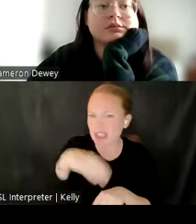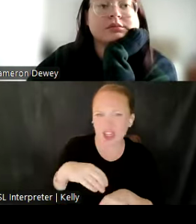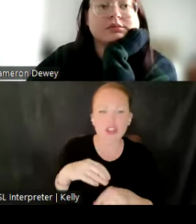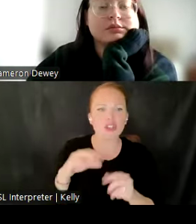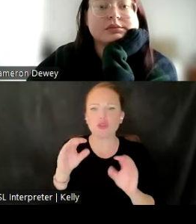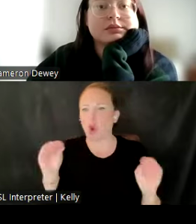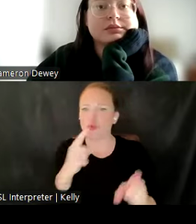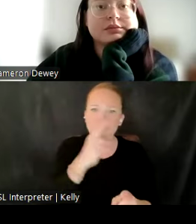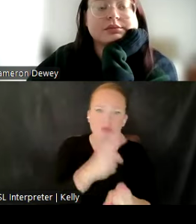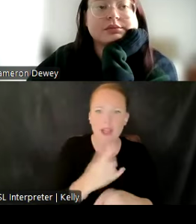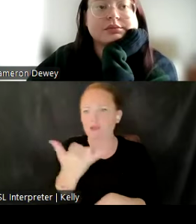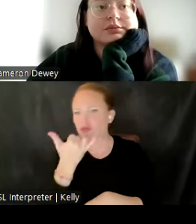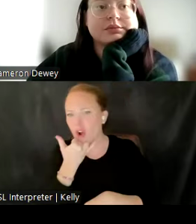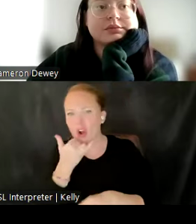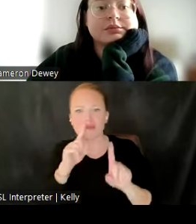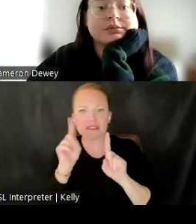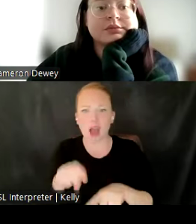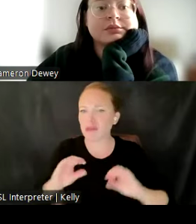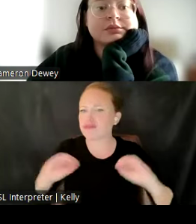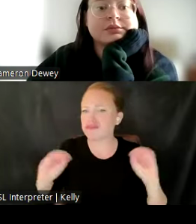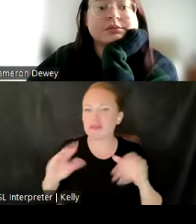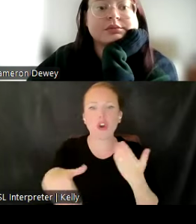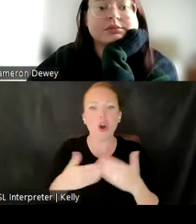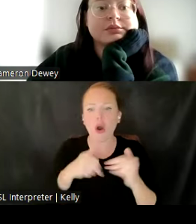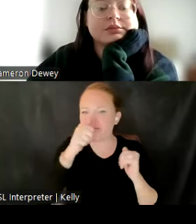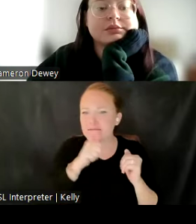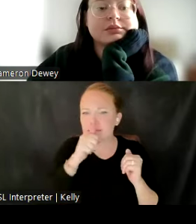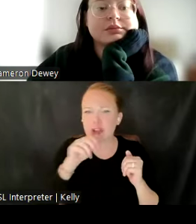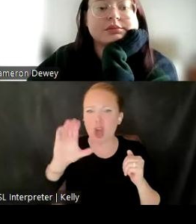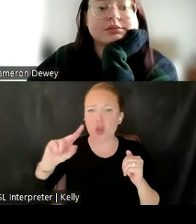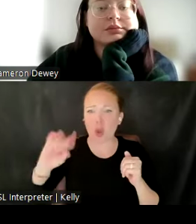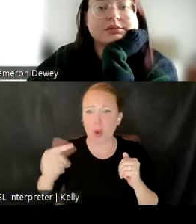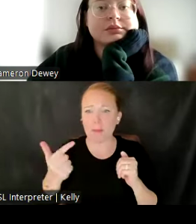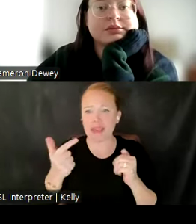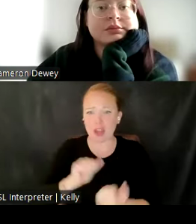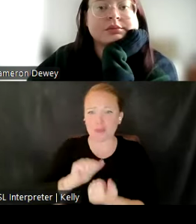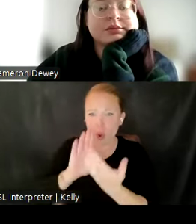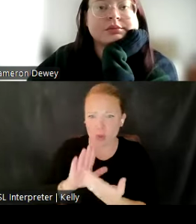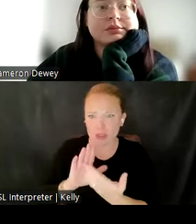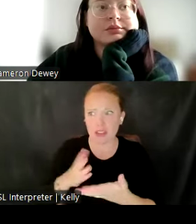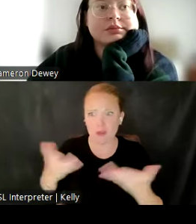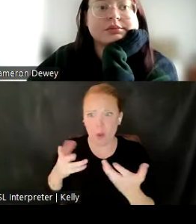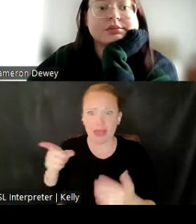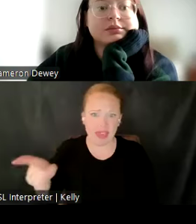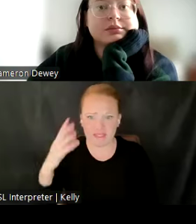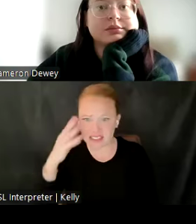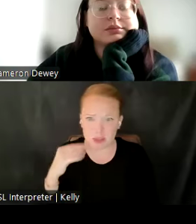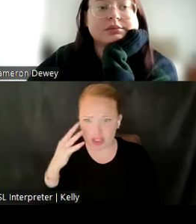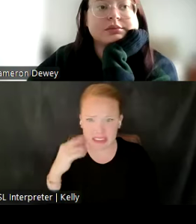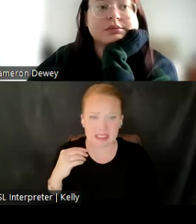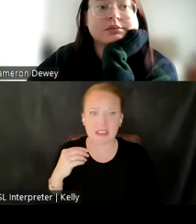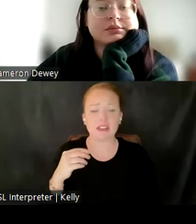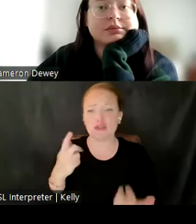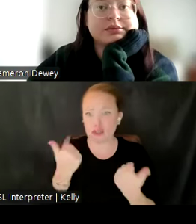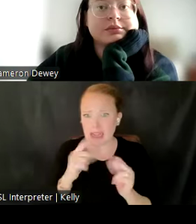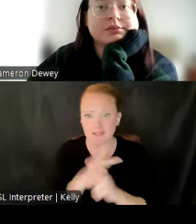way to react, right? These are all coping mechanisms for what distressing event they have just endured. So thank you